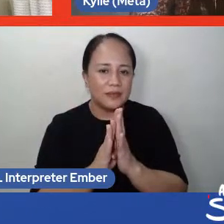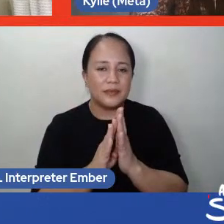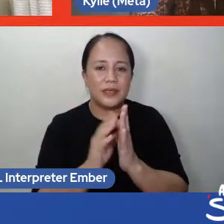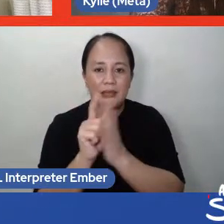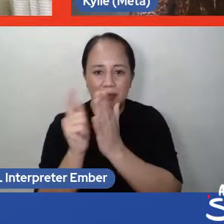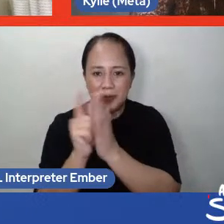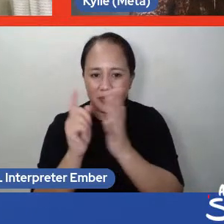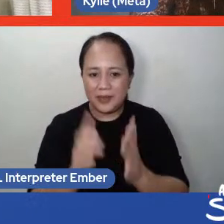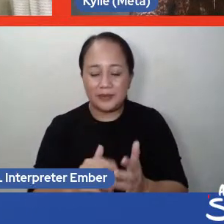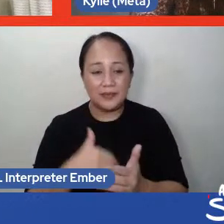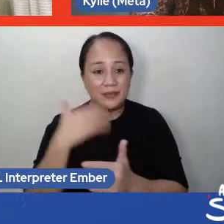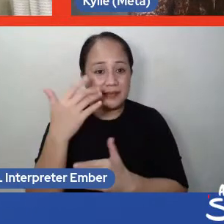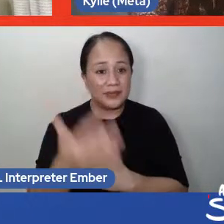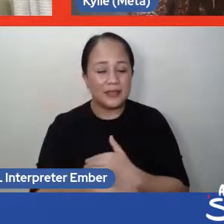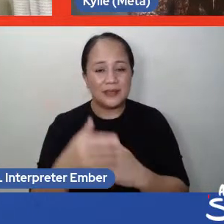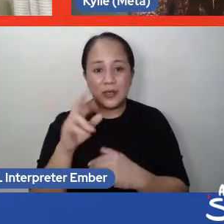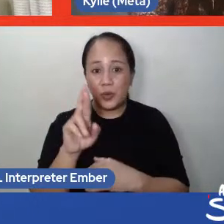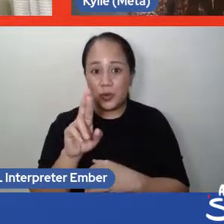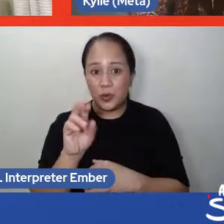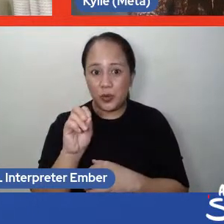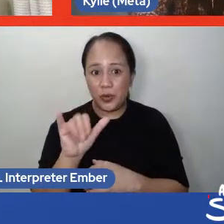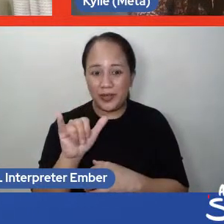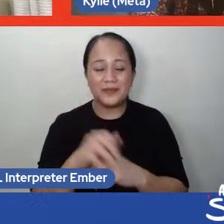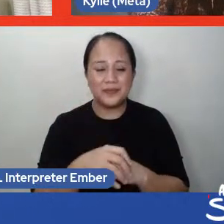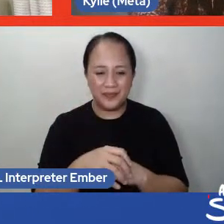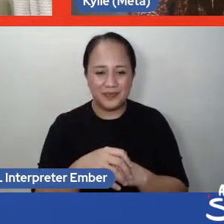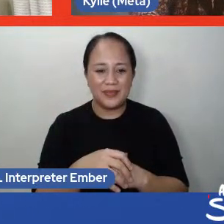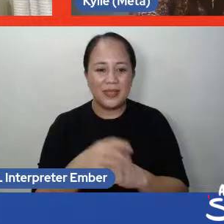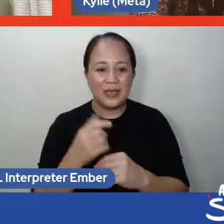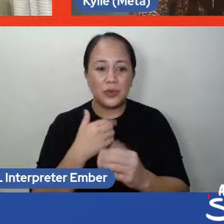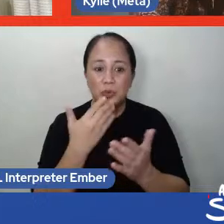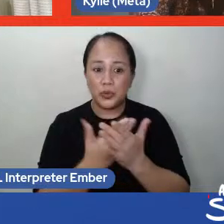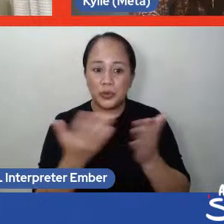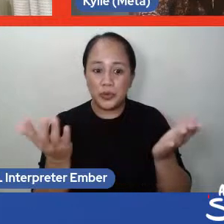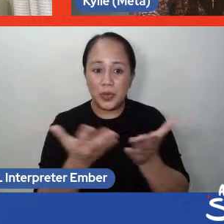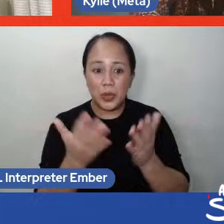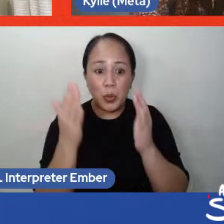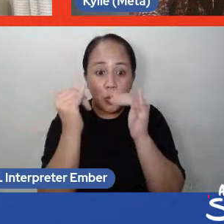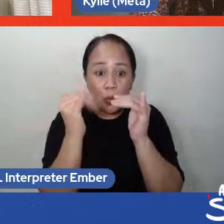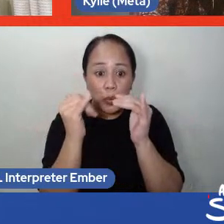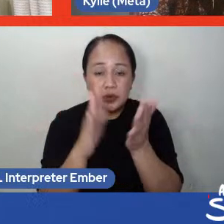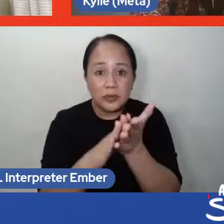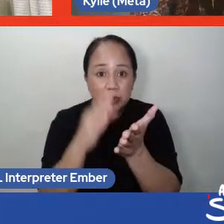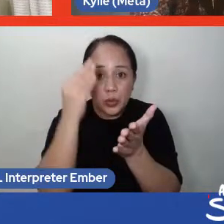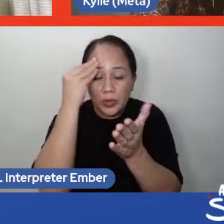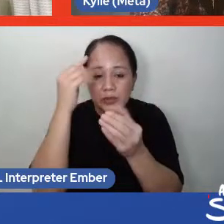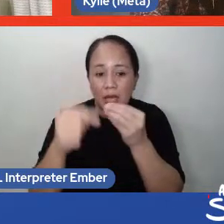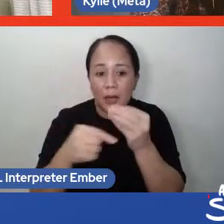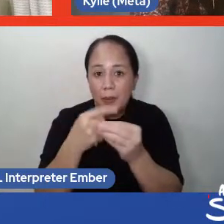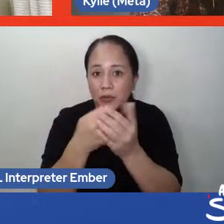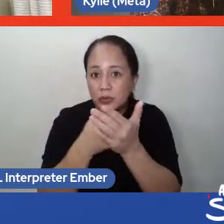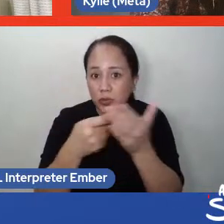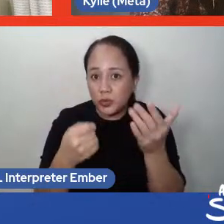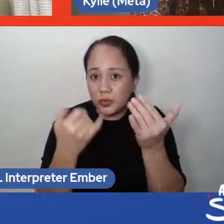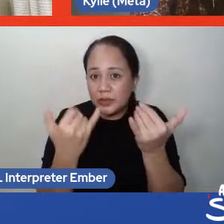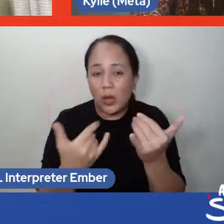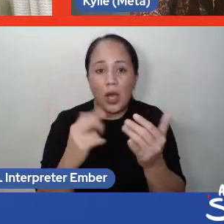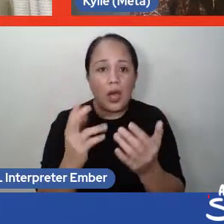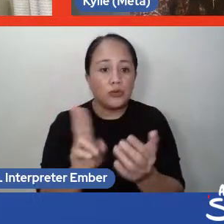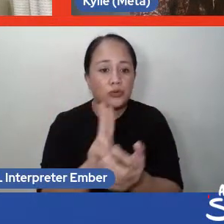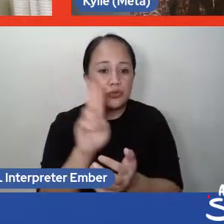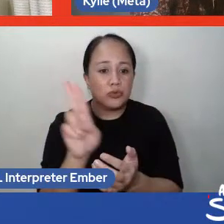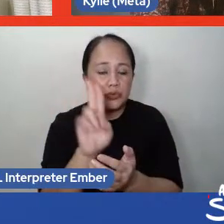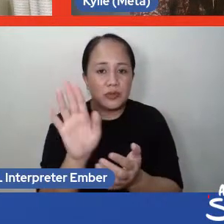so much. Roy? Hi, everyone. Good to be here and I hope you learn something about our tools today and how you can use it to your